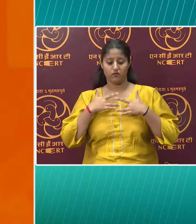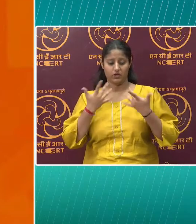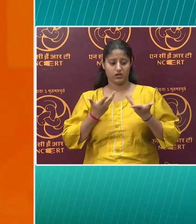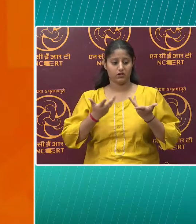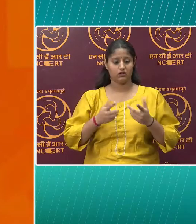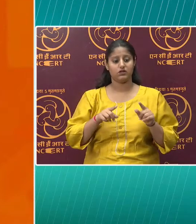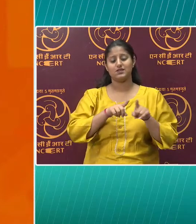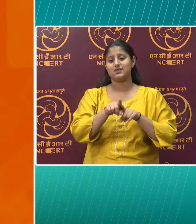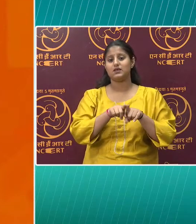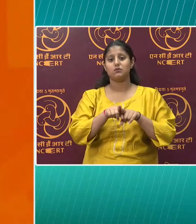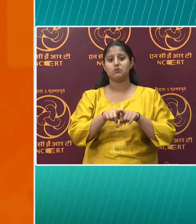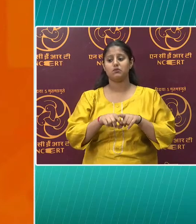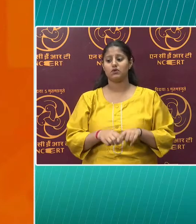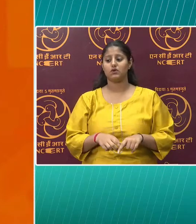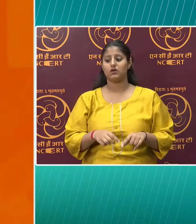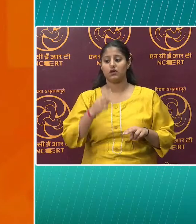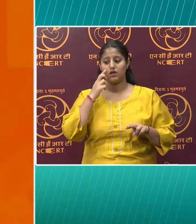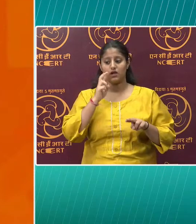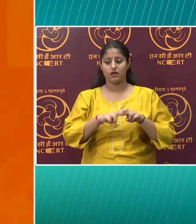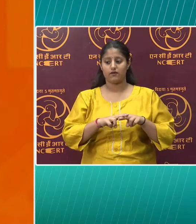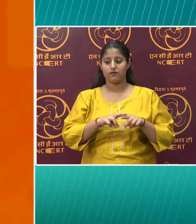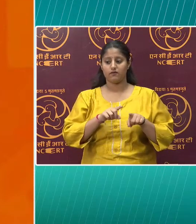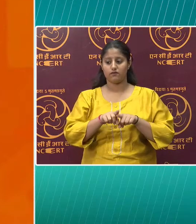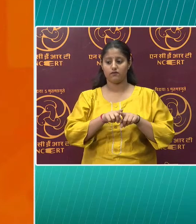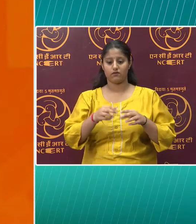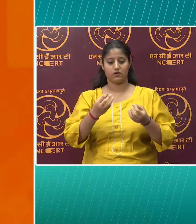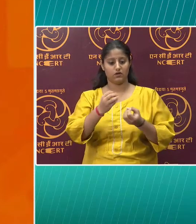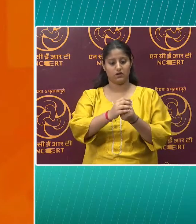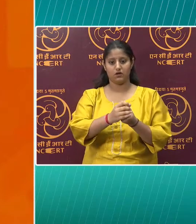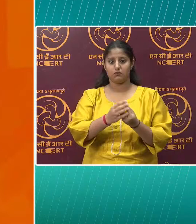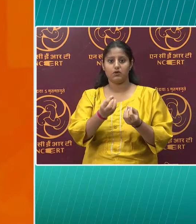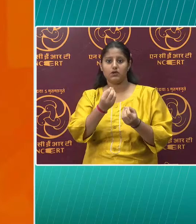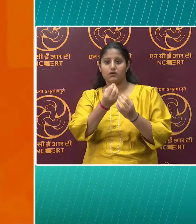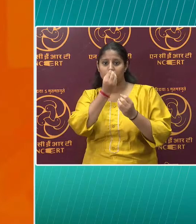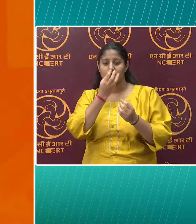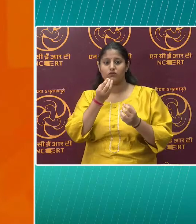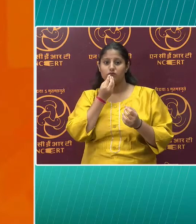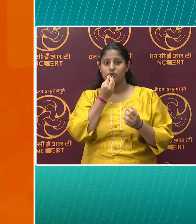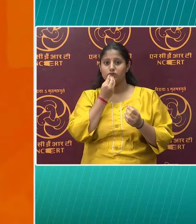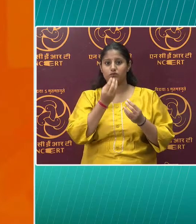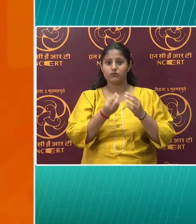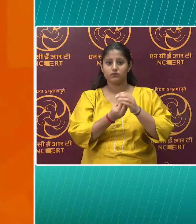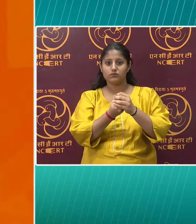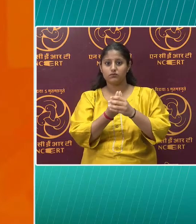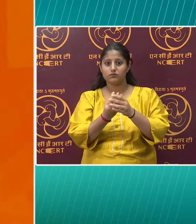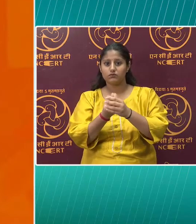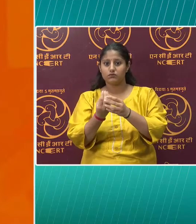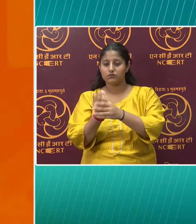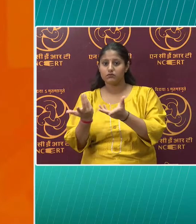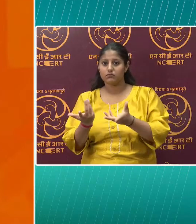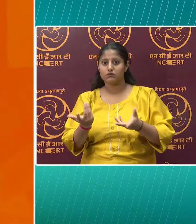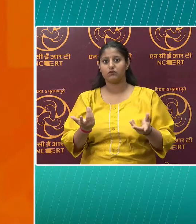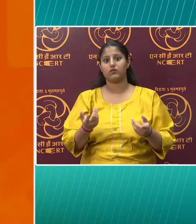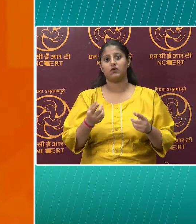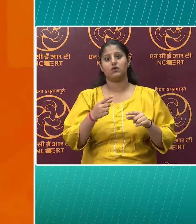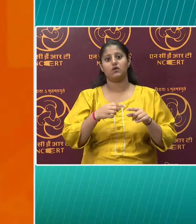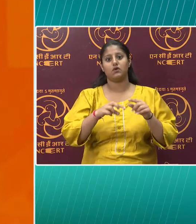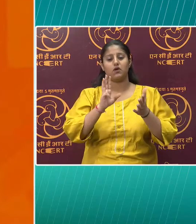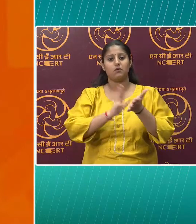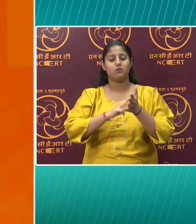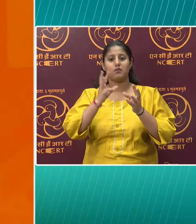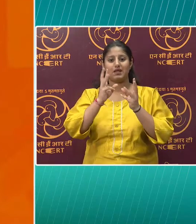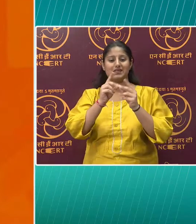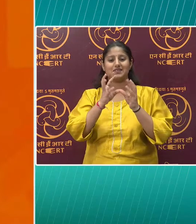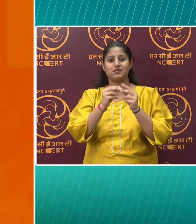example, if we are doing a vermicompost activity in the school, so the math teacher can tell the dimensions of the